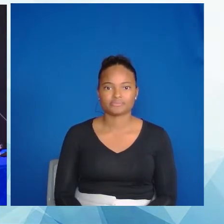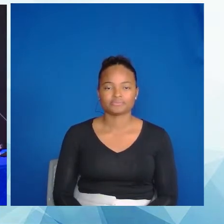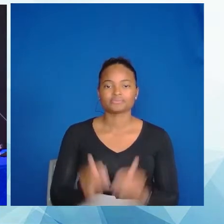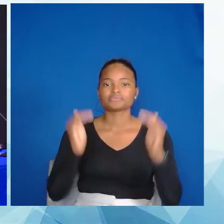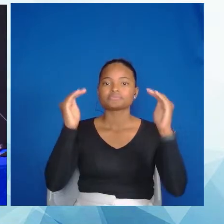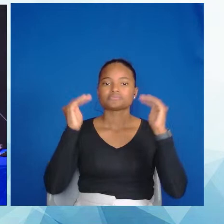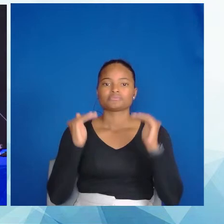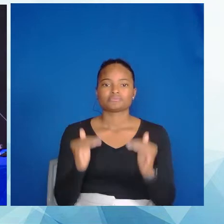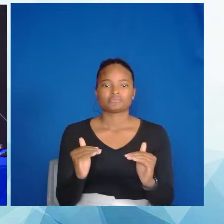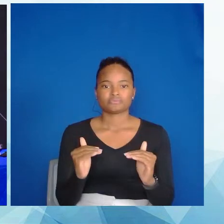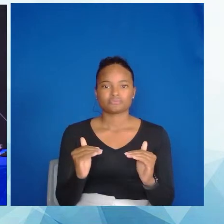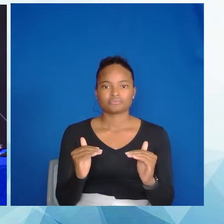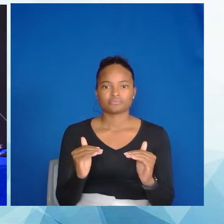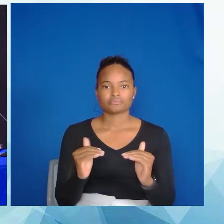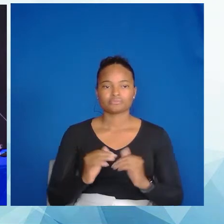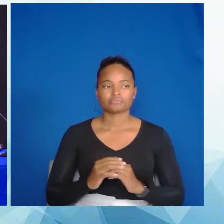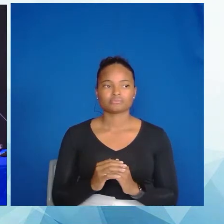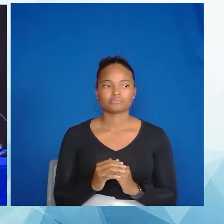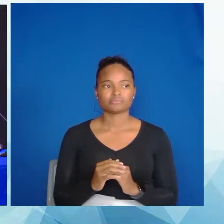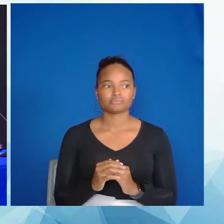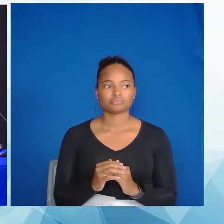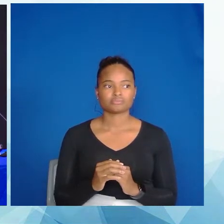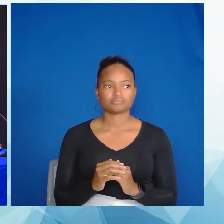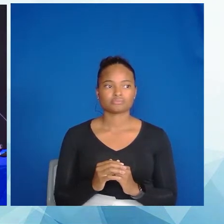Moving on to